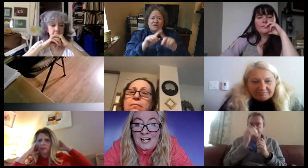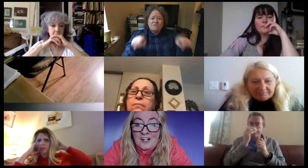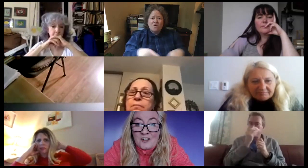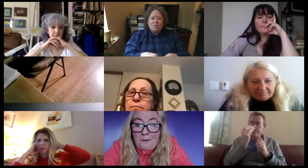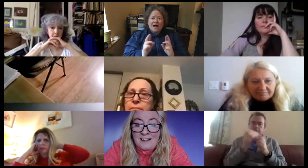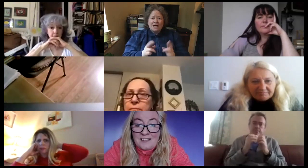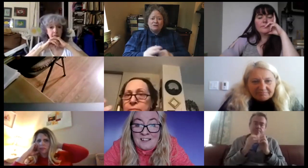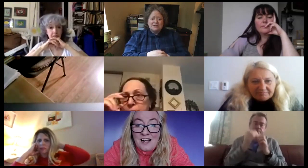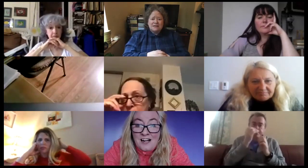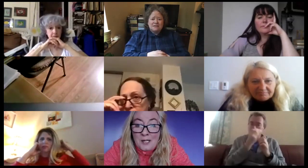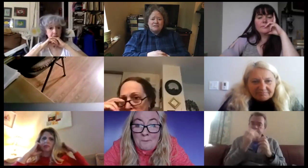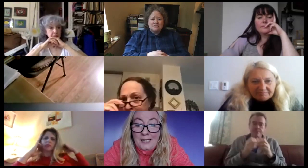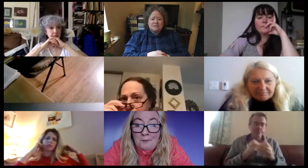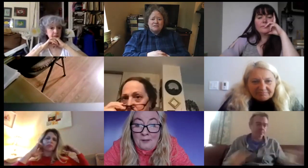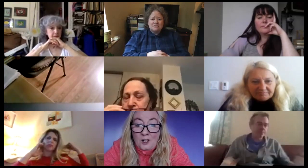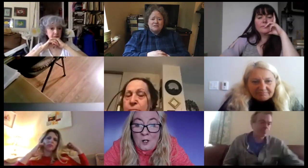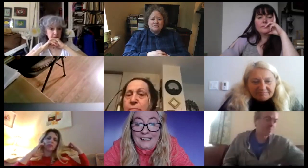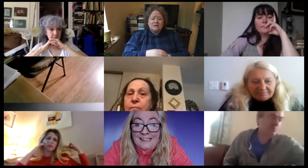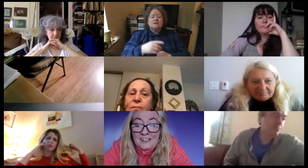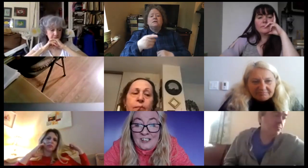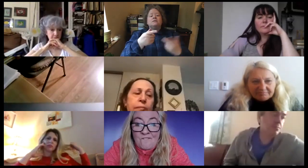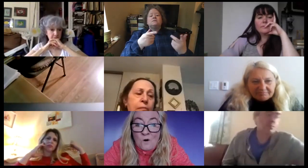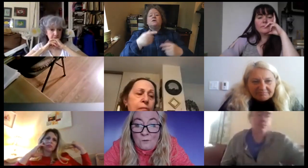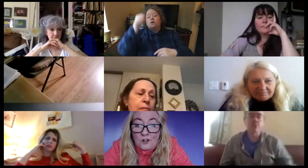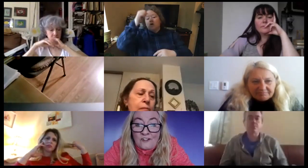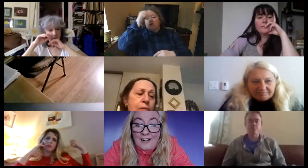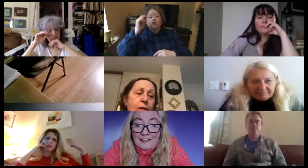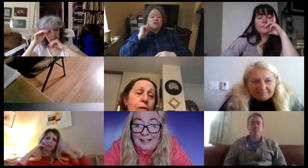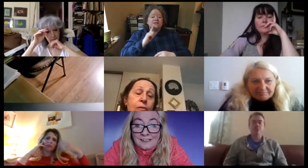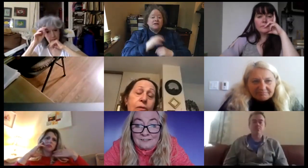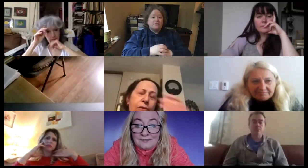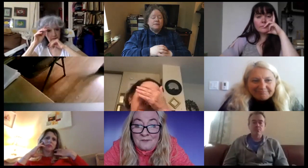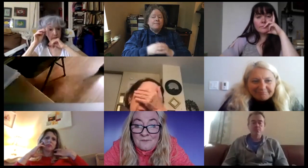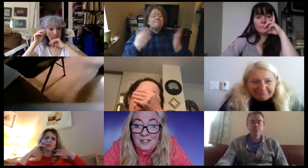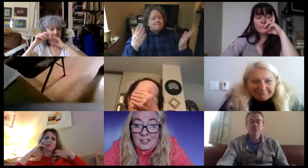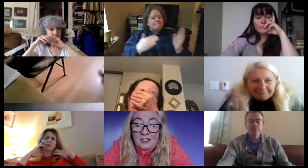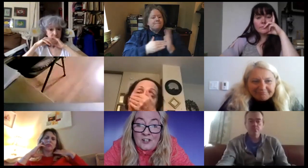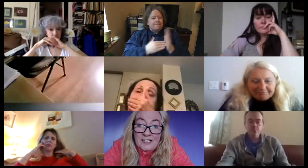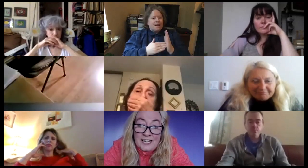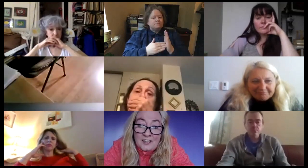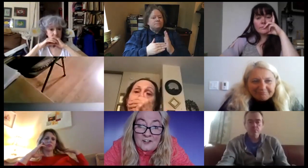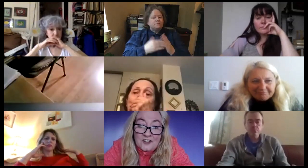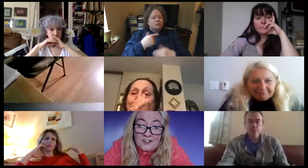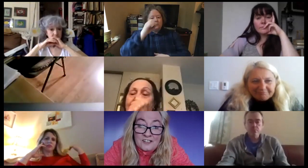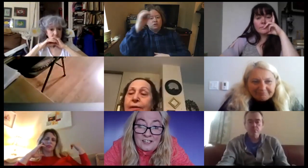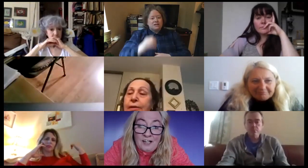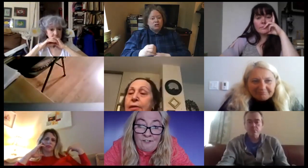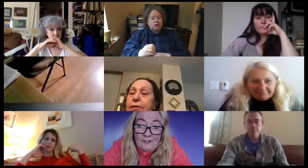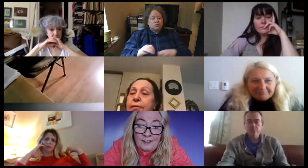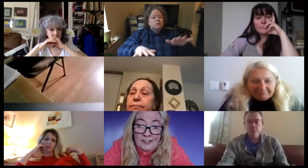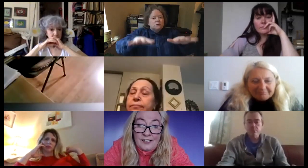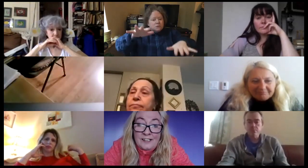We are dependent on people completing the form correctly. Looking at Christian